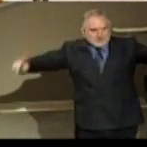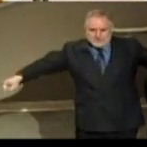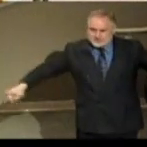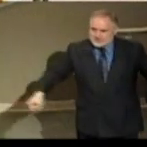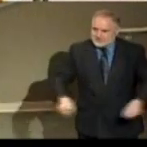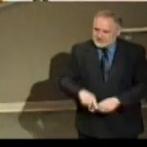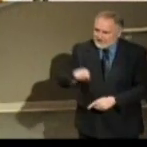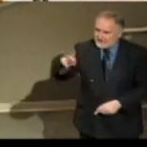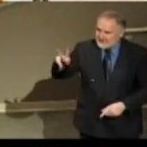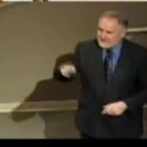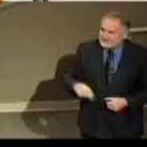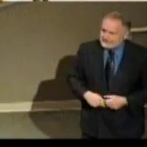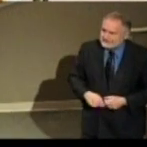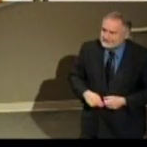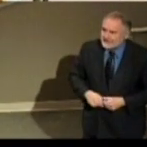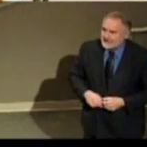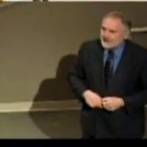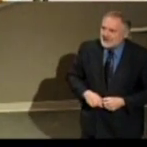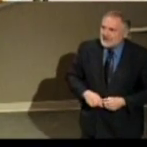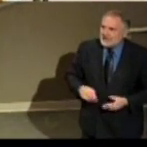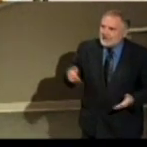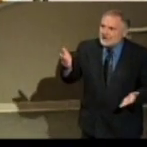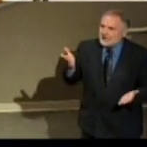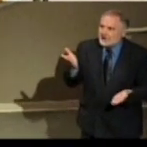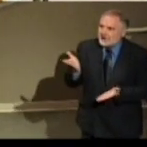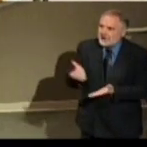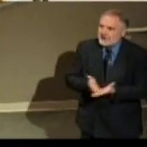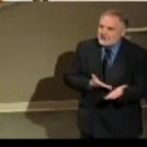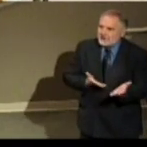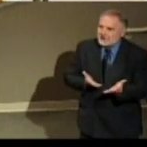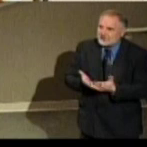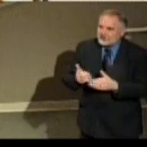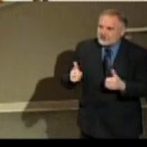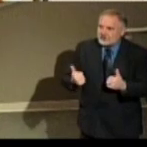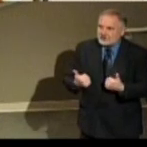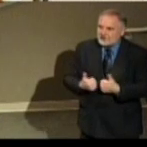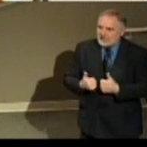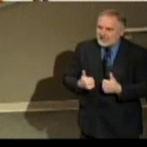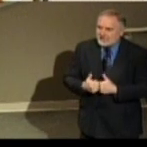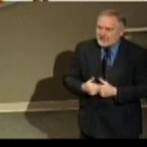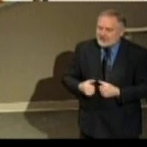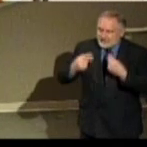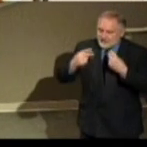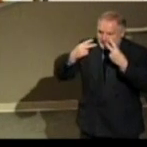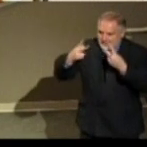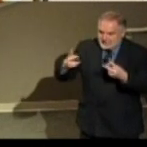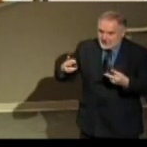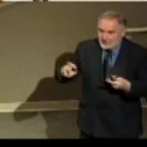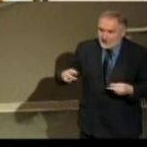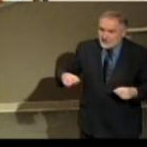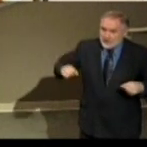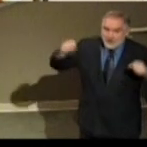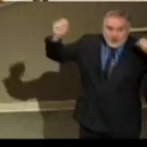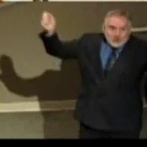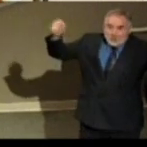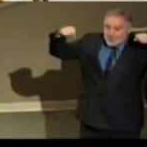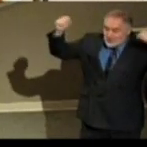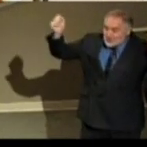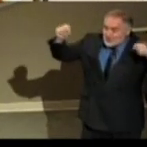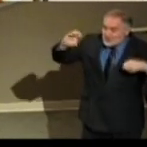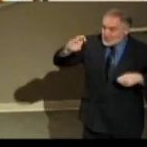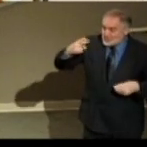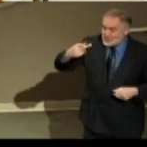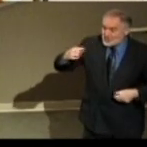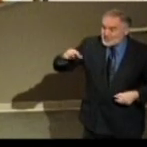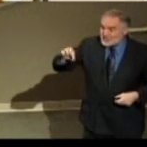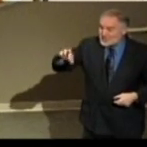We're watching it. And midway through the game, on came these cheerleaders. Now, these are not